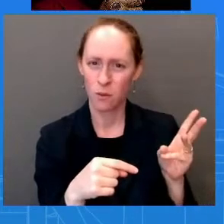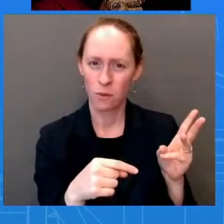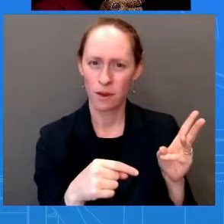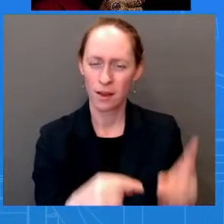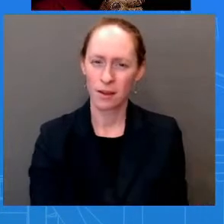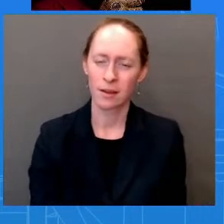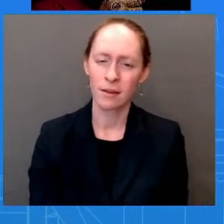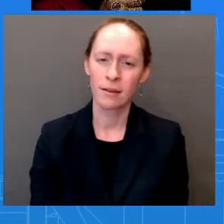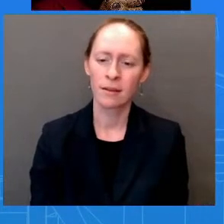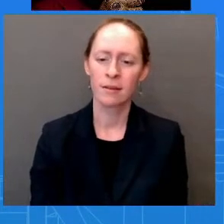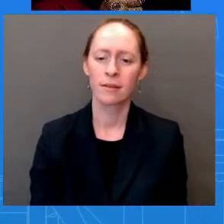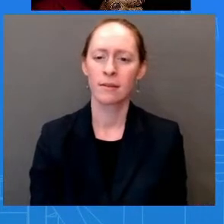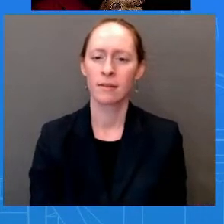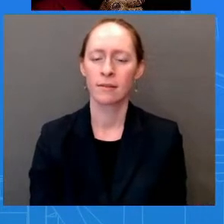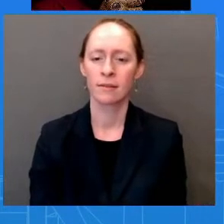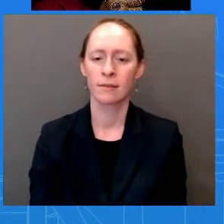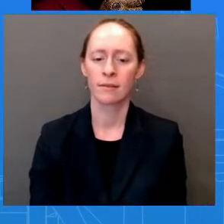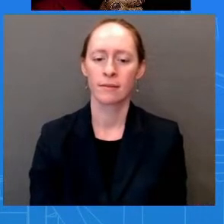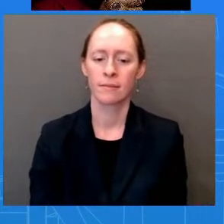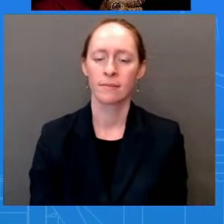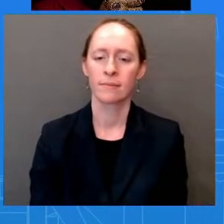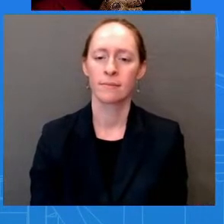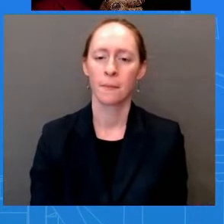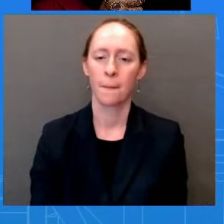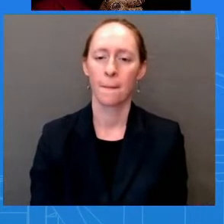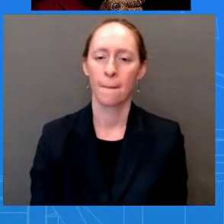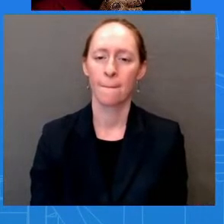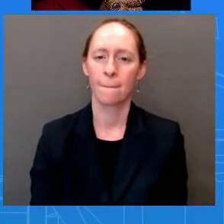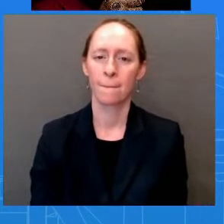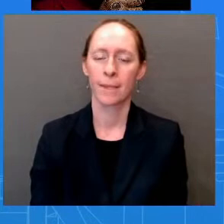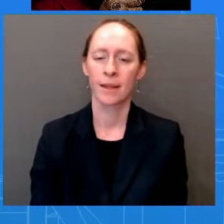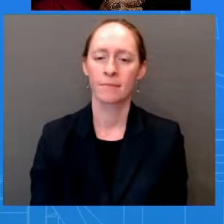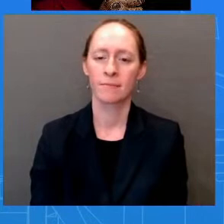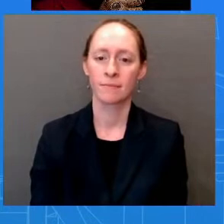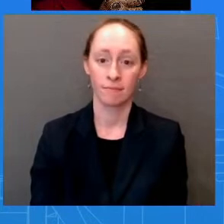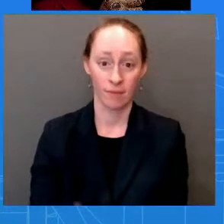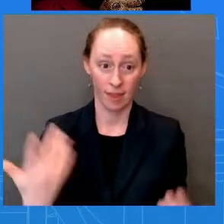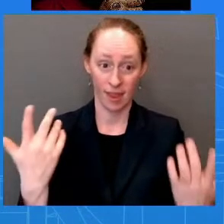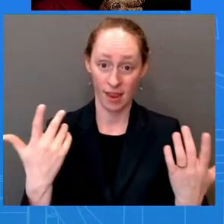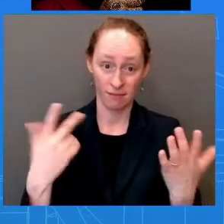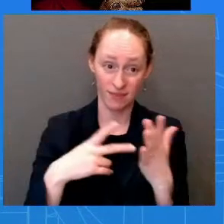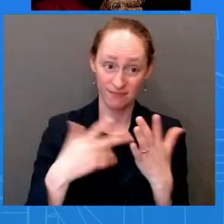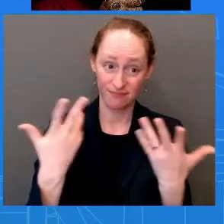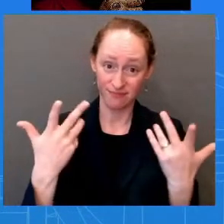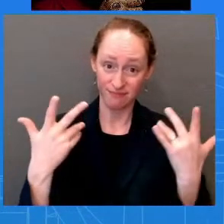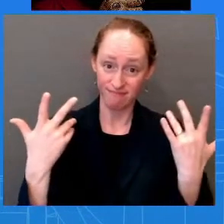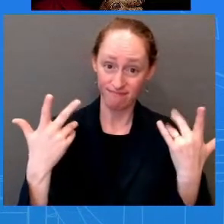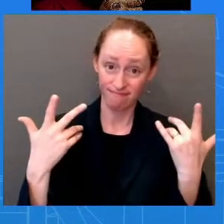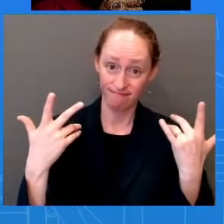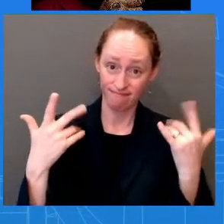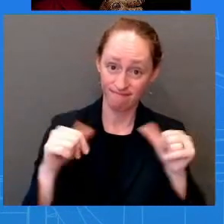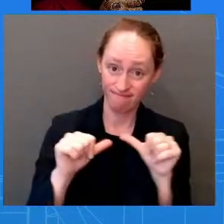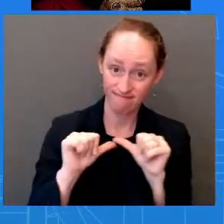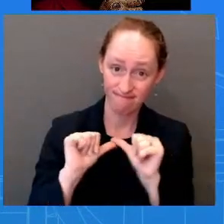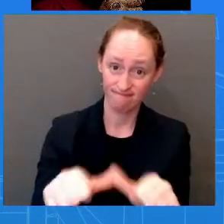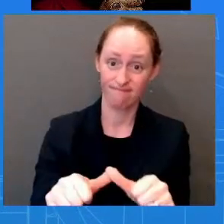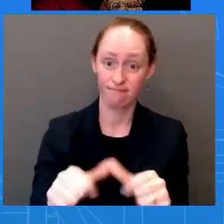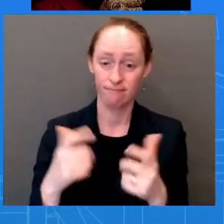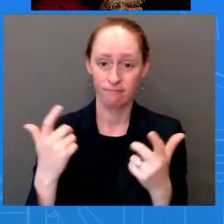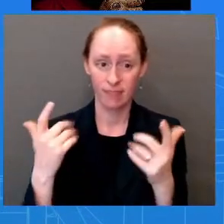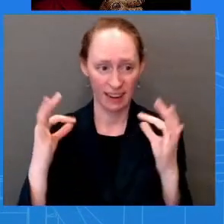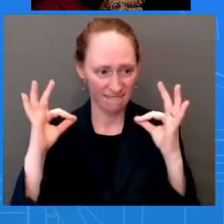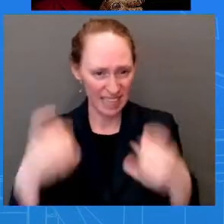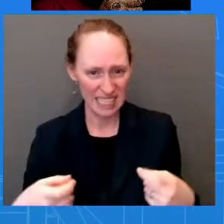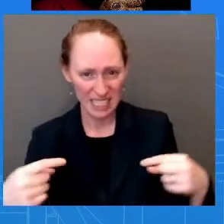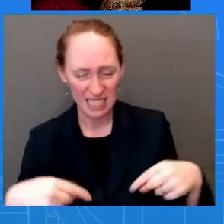or are you thinking permanently resolving this issue, as some Democrats have recommended? I appreciate the question. I'm just not going to get